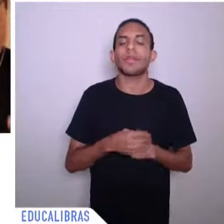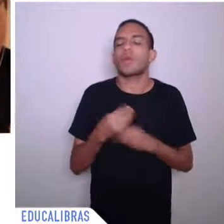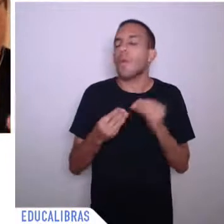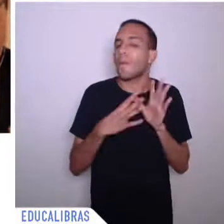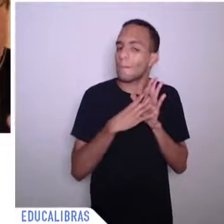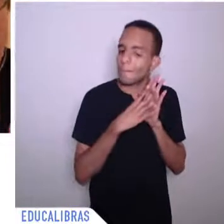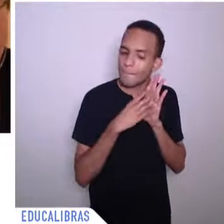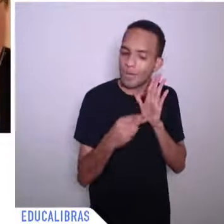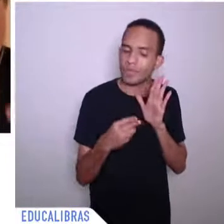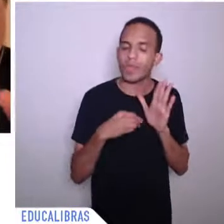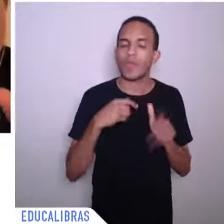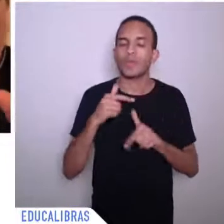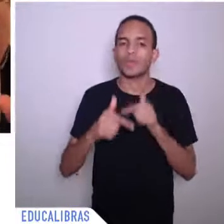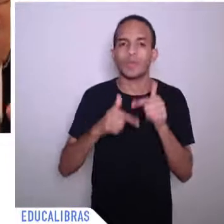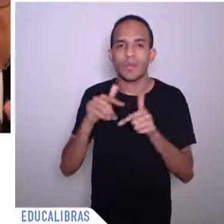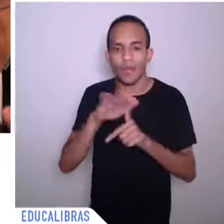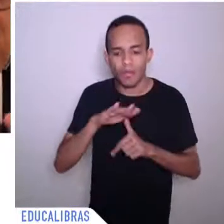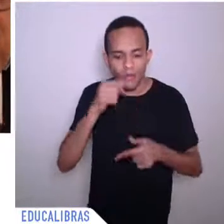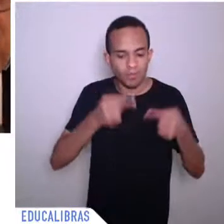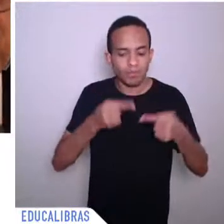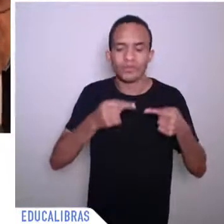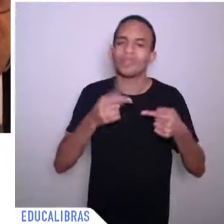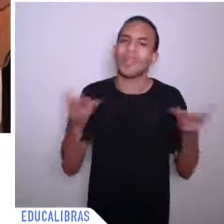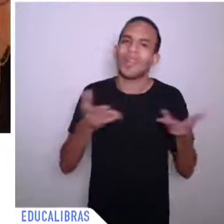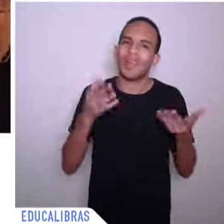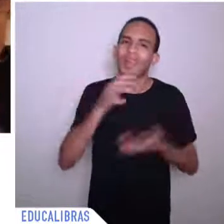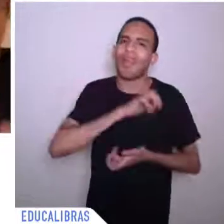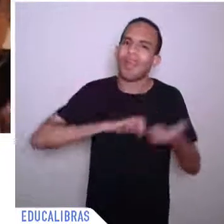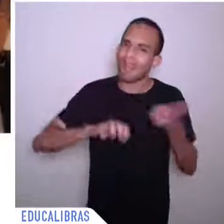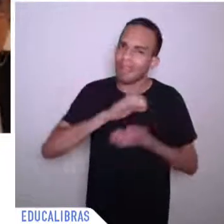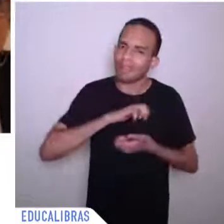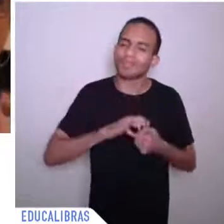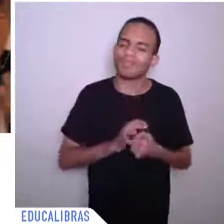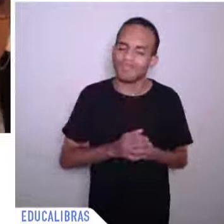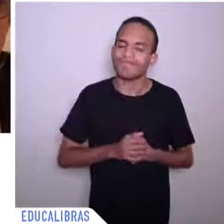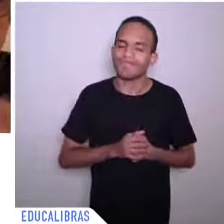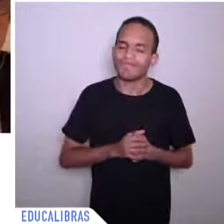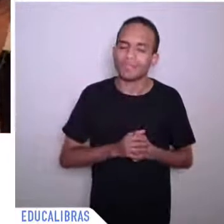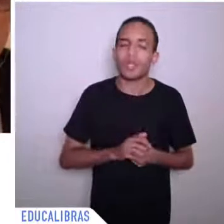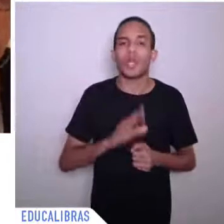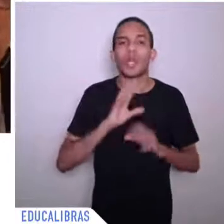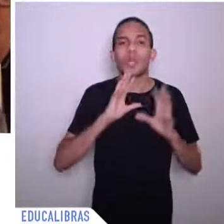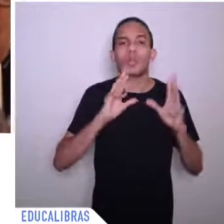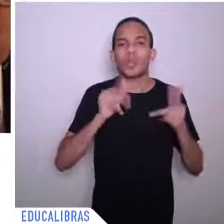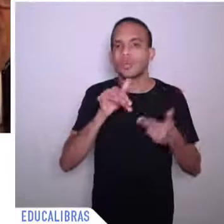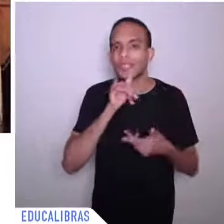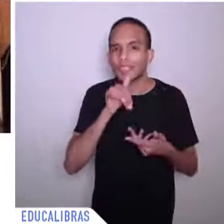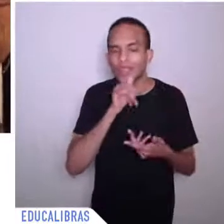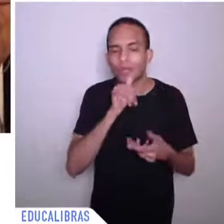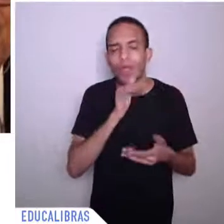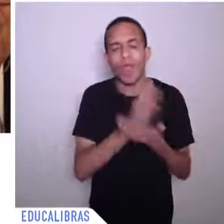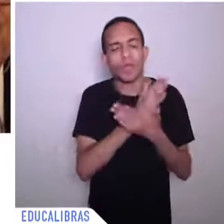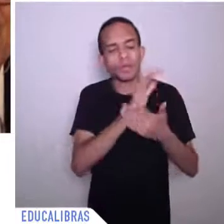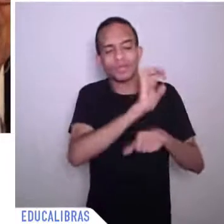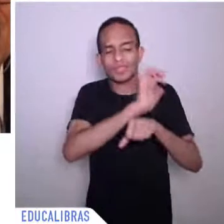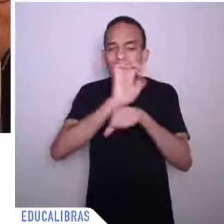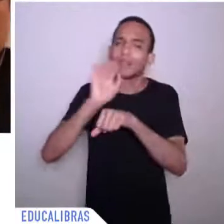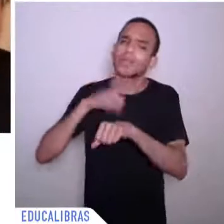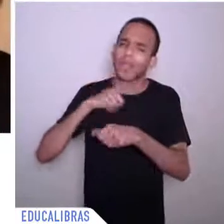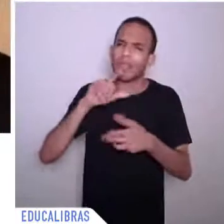that talks about this. This model of exercising policy is going through a